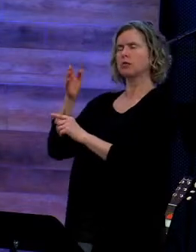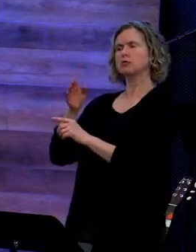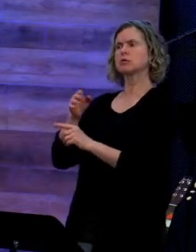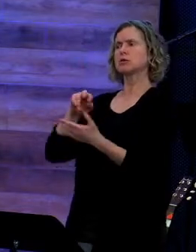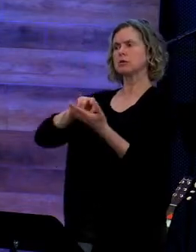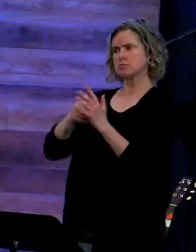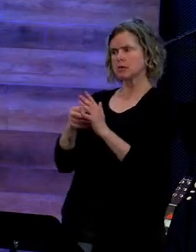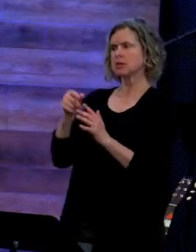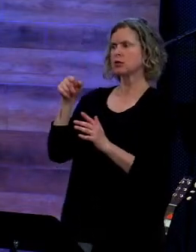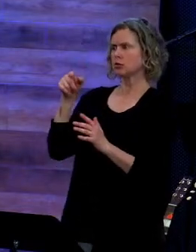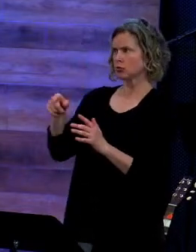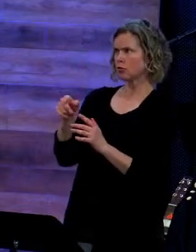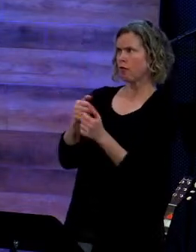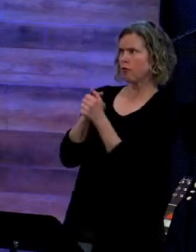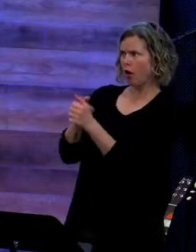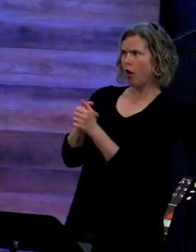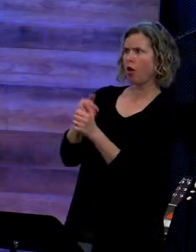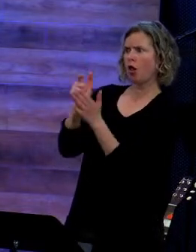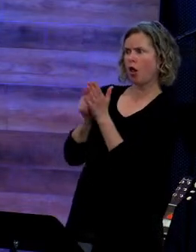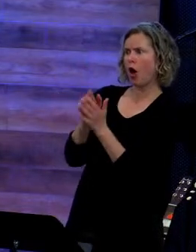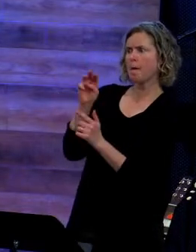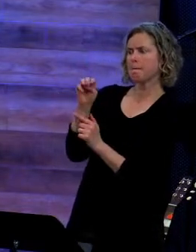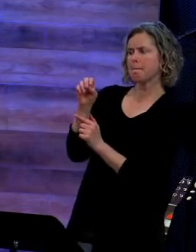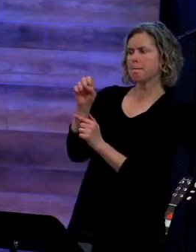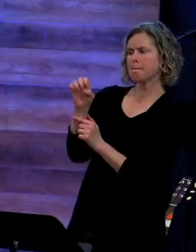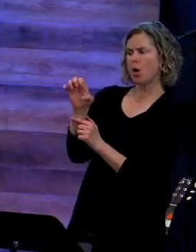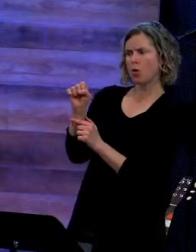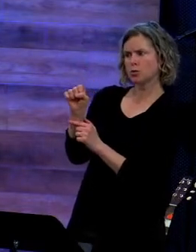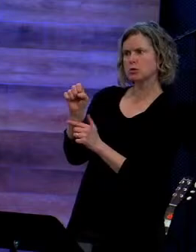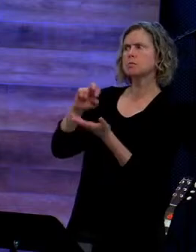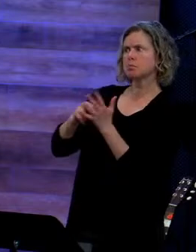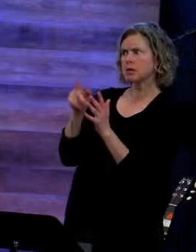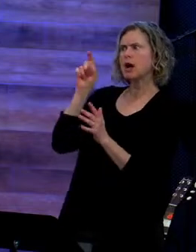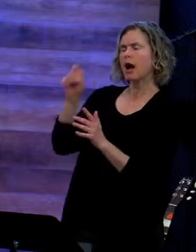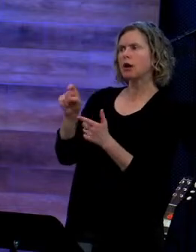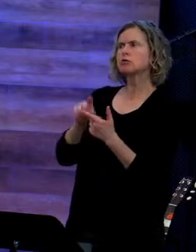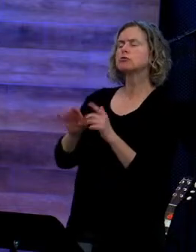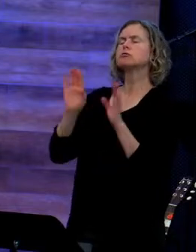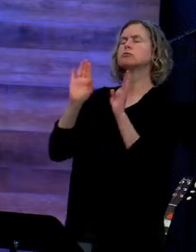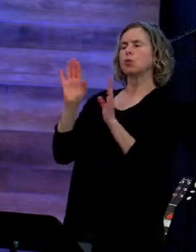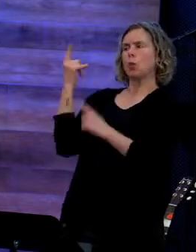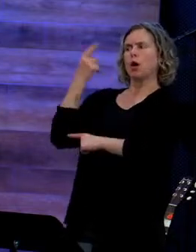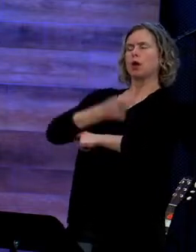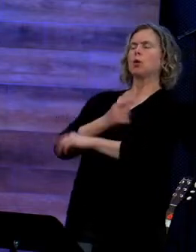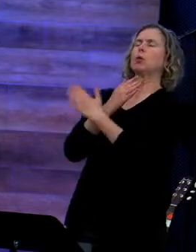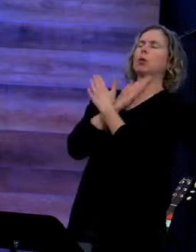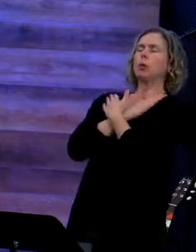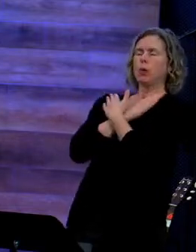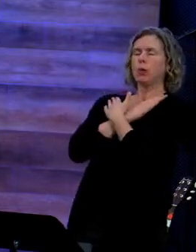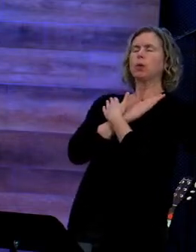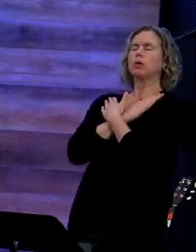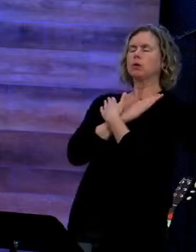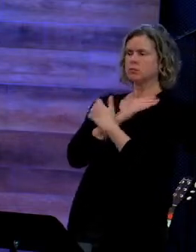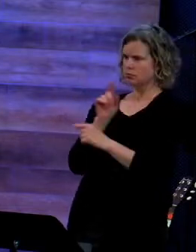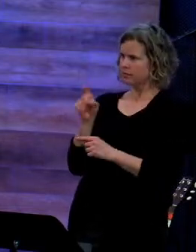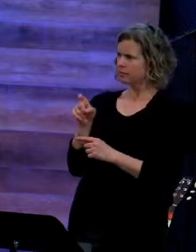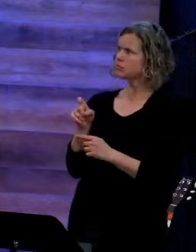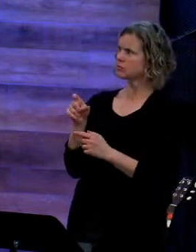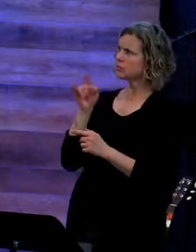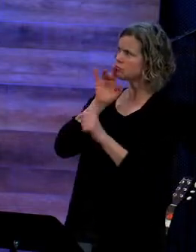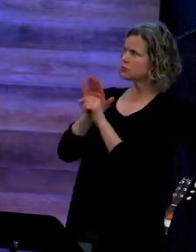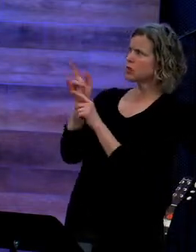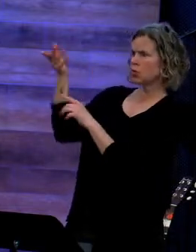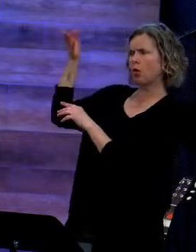Moses, they had to Shabbat, to cease from their work. And then beyond that, every year, Israel